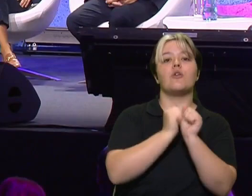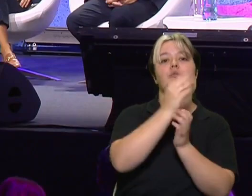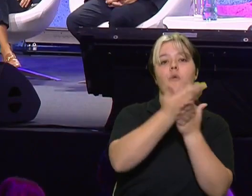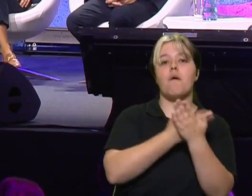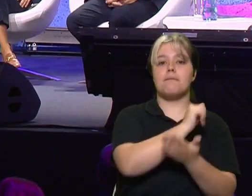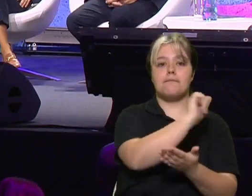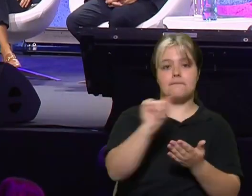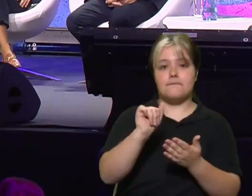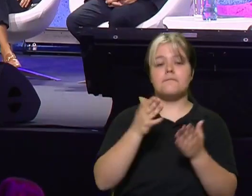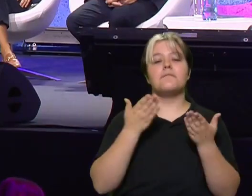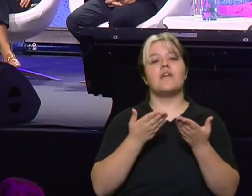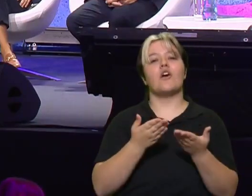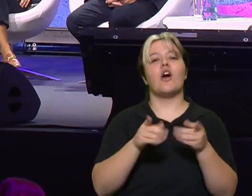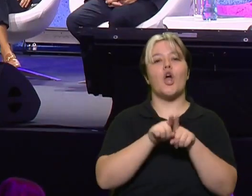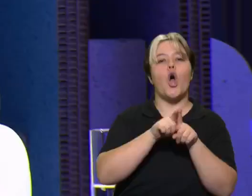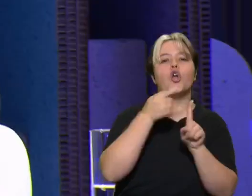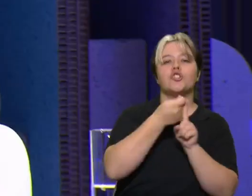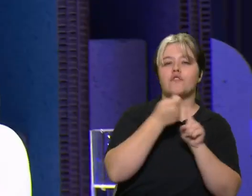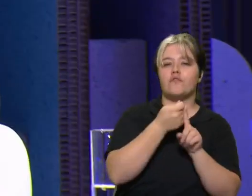I'm going to